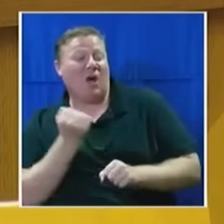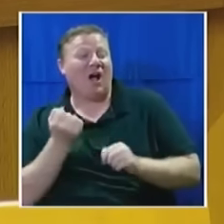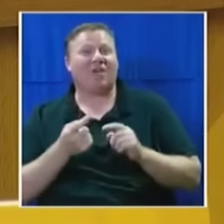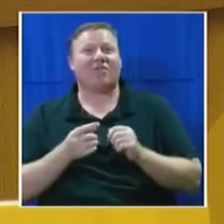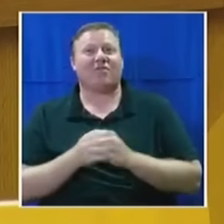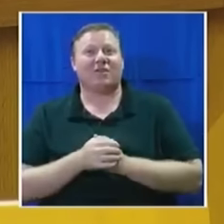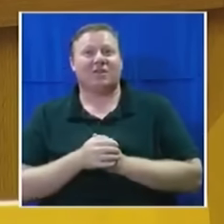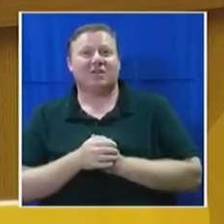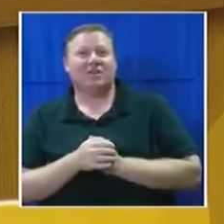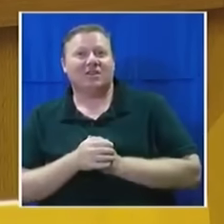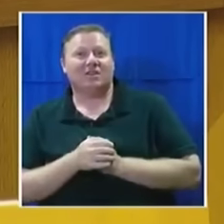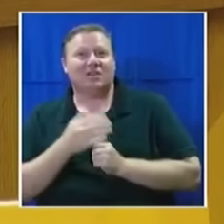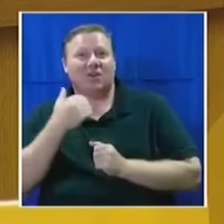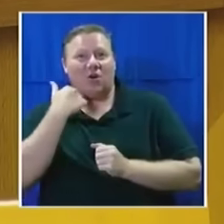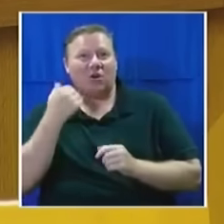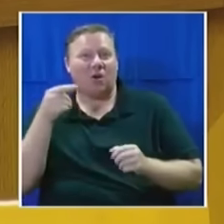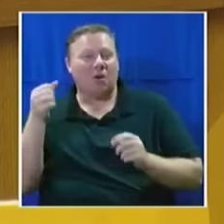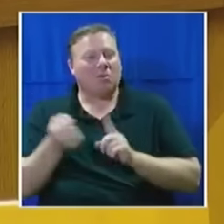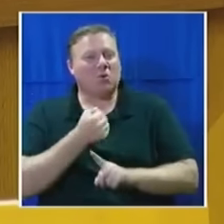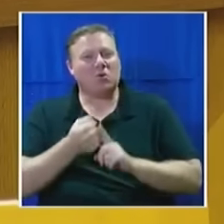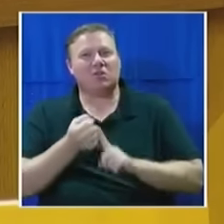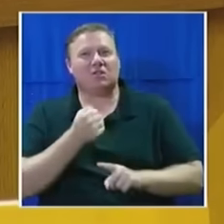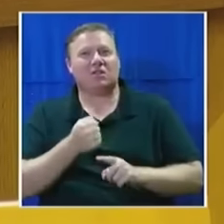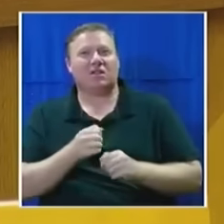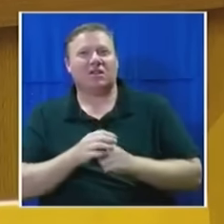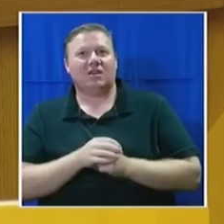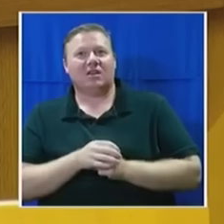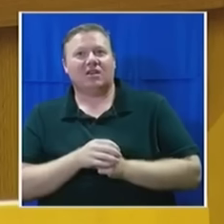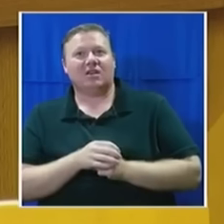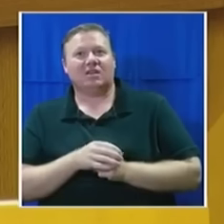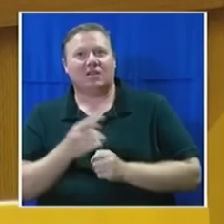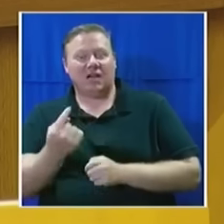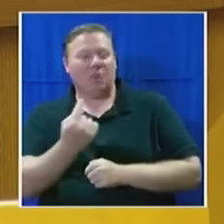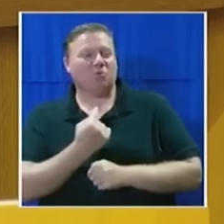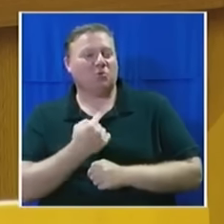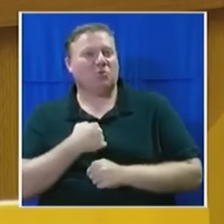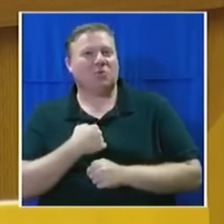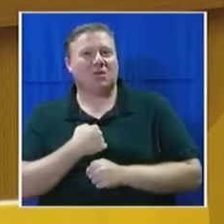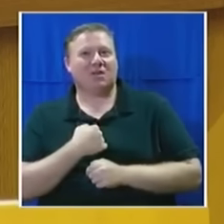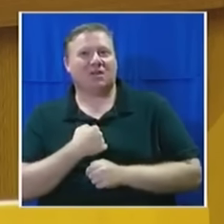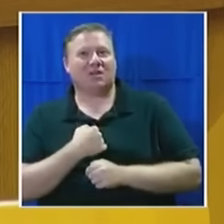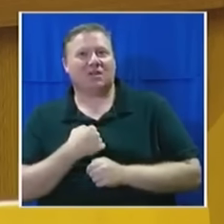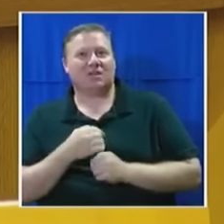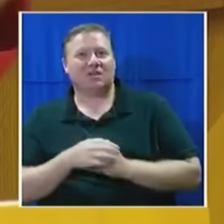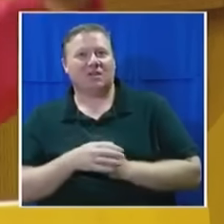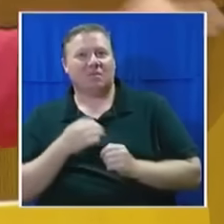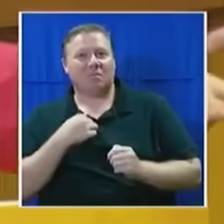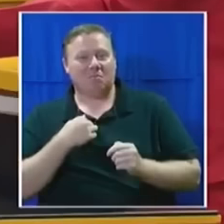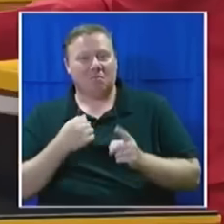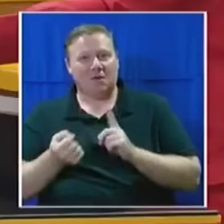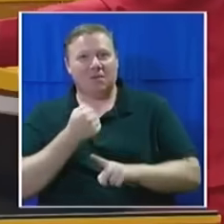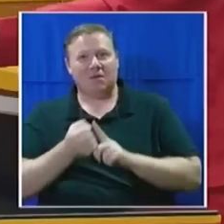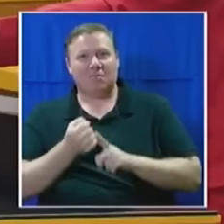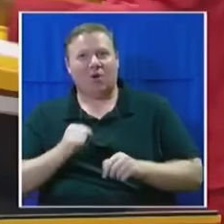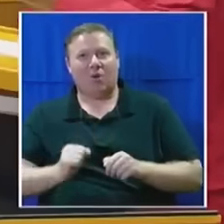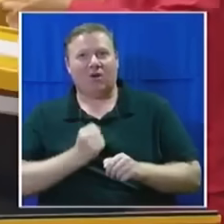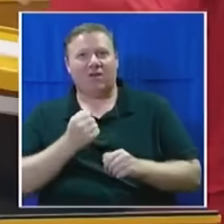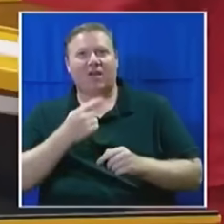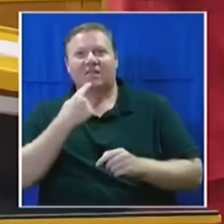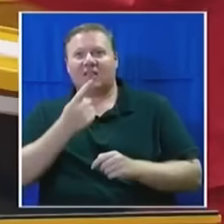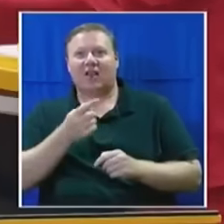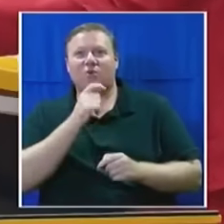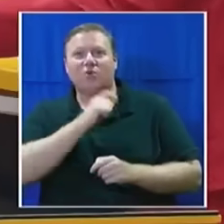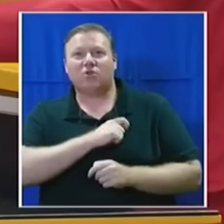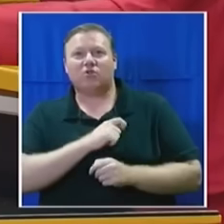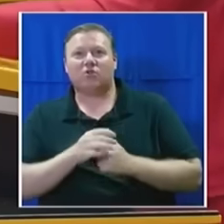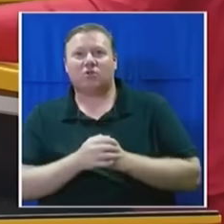chair. The way you want to abuse it. No, no, you but come to me and you say to me, I abuse my wife. I give you chair. The fact. Now